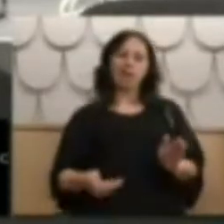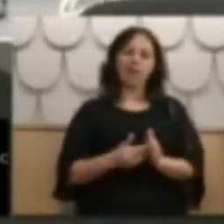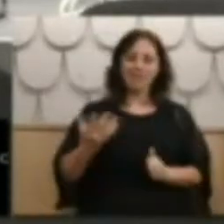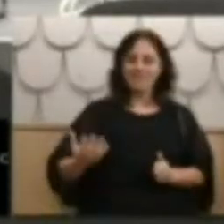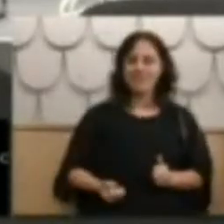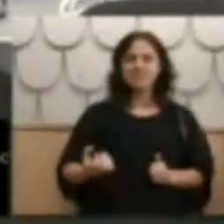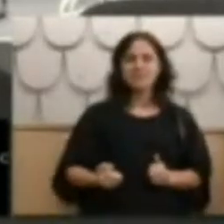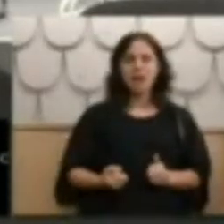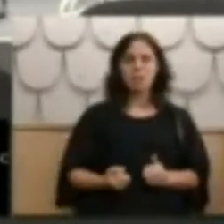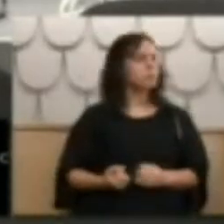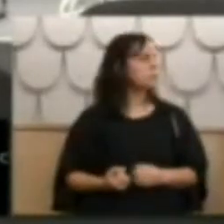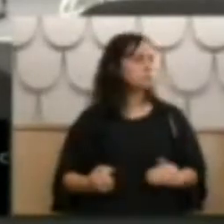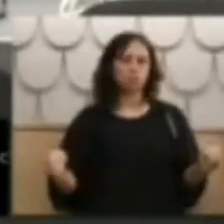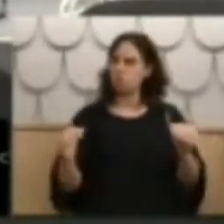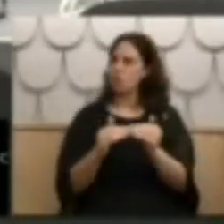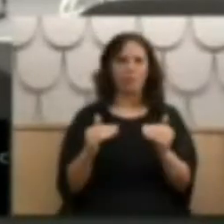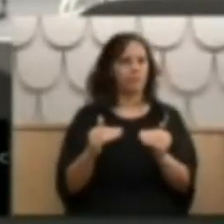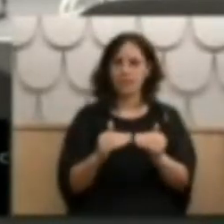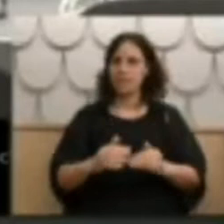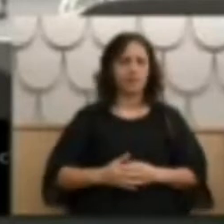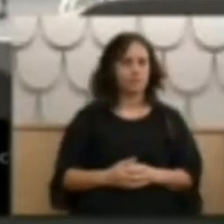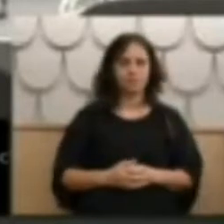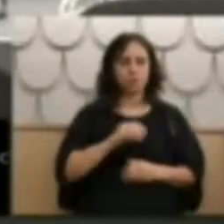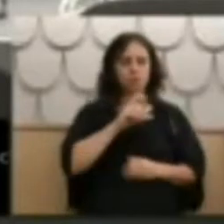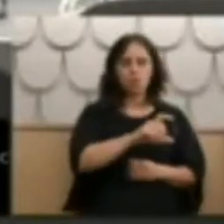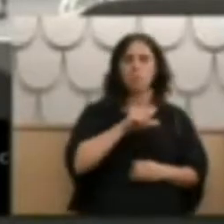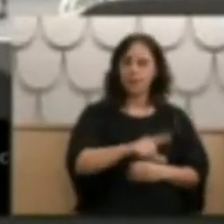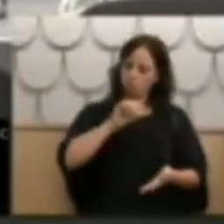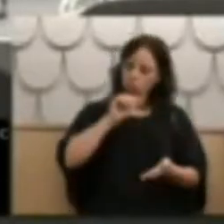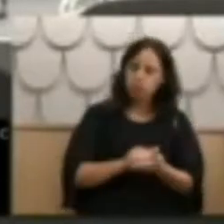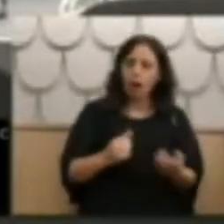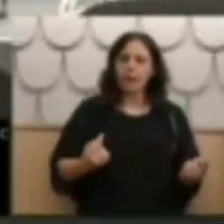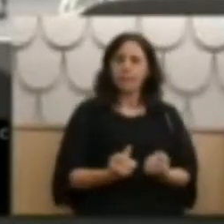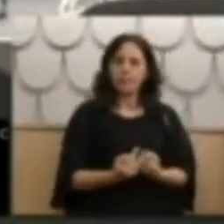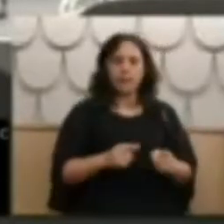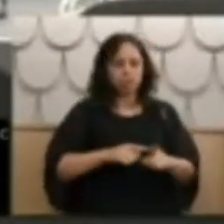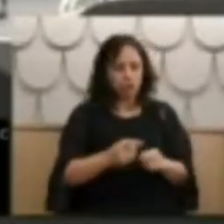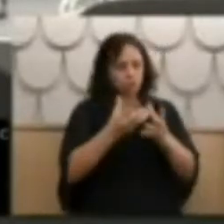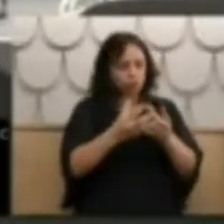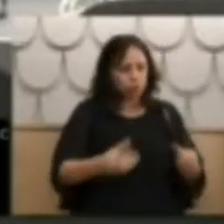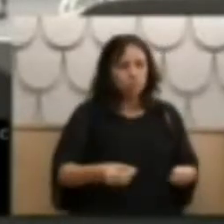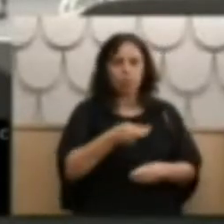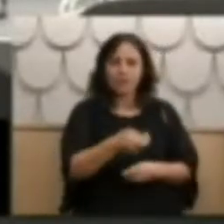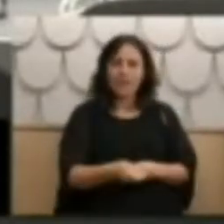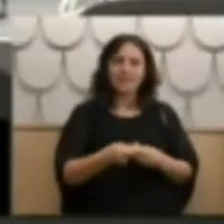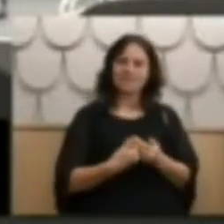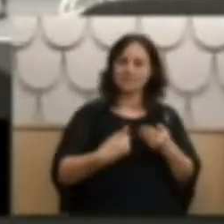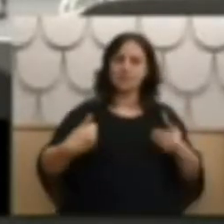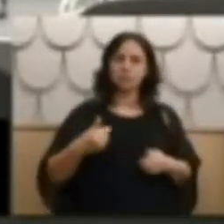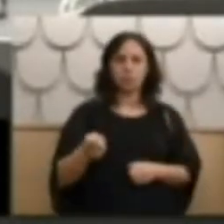are completely unfair. Cooper Legal were doing the right thing trying to resolve the case outside of